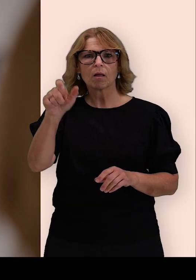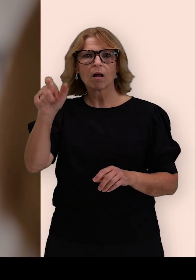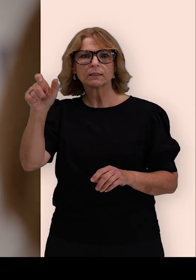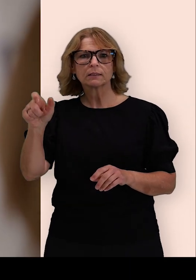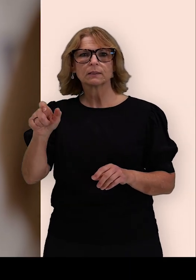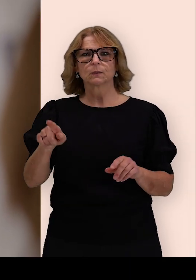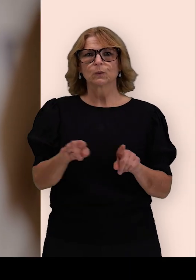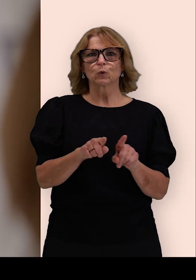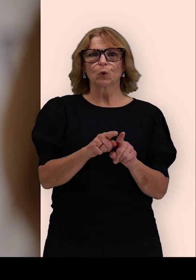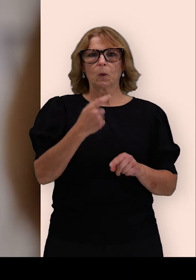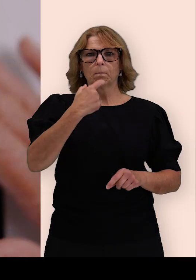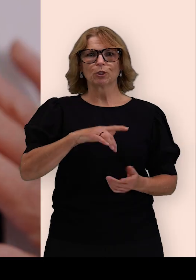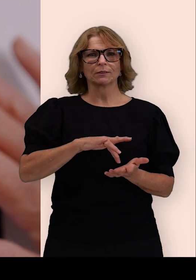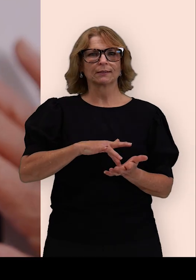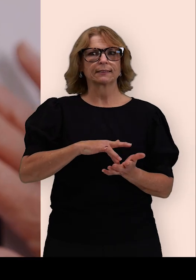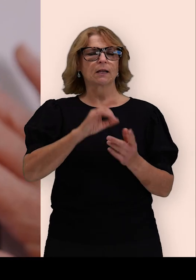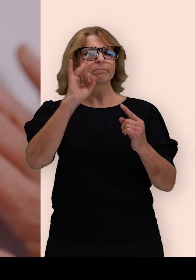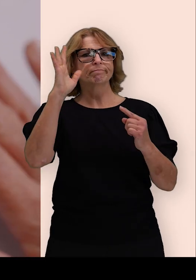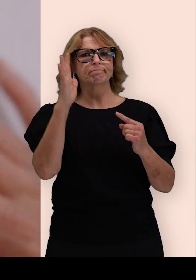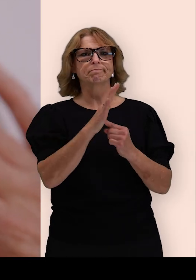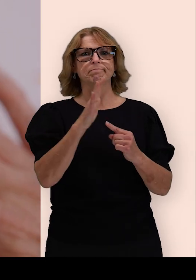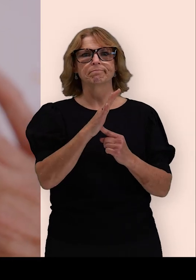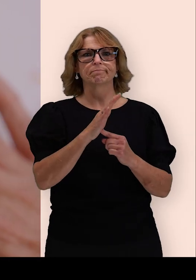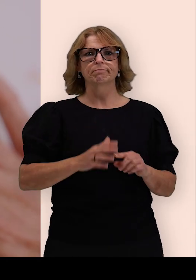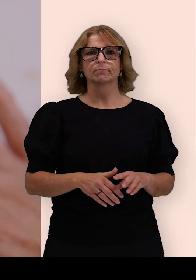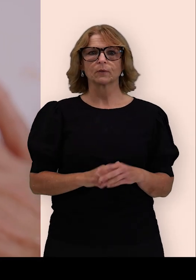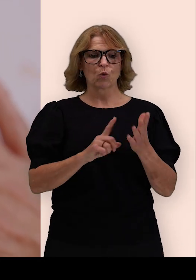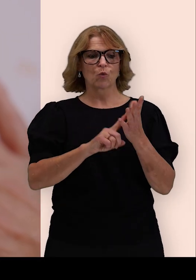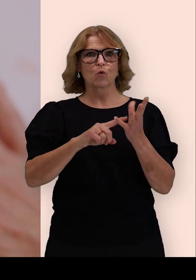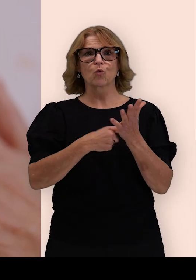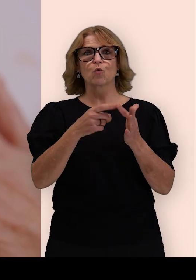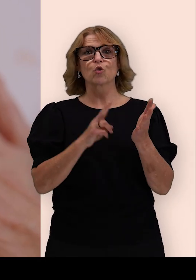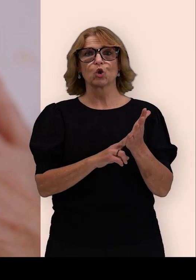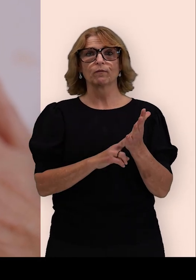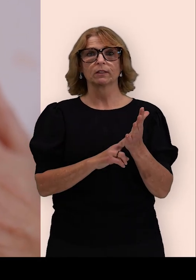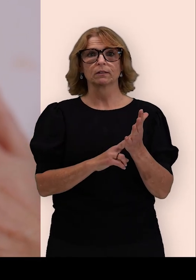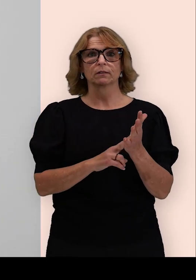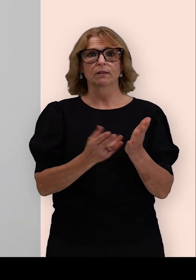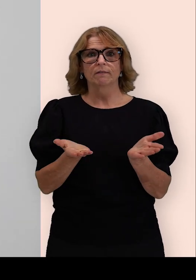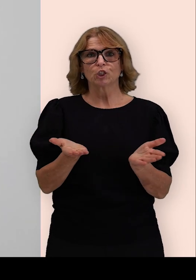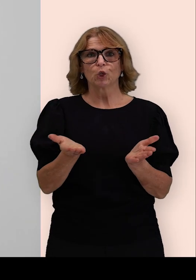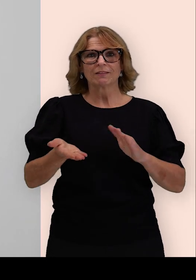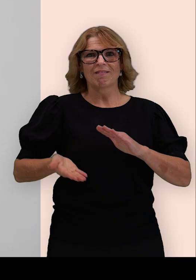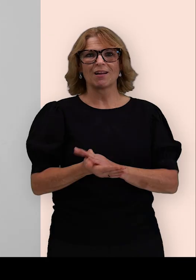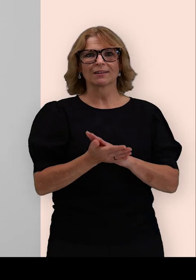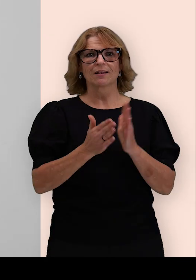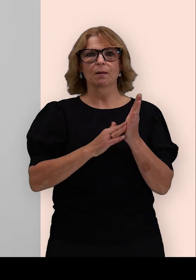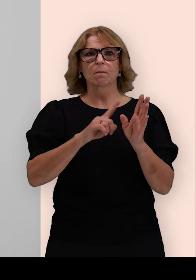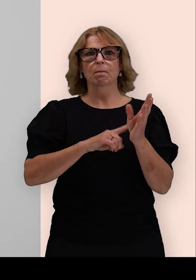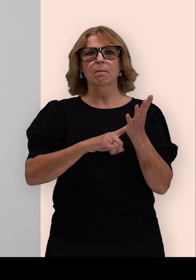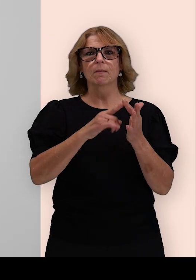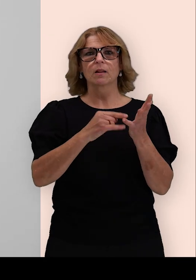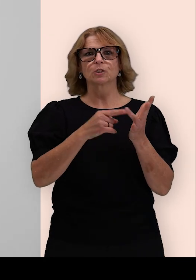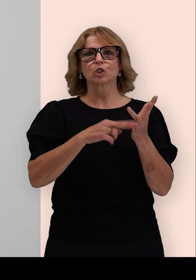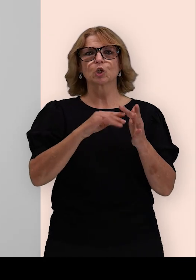to the client and it for being person-centred was key. Lauren is a service user under